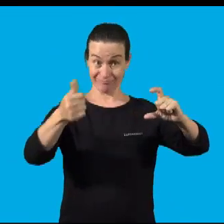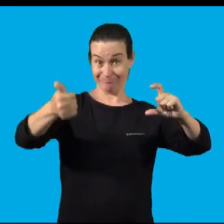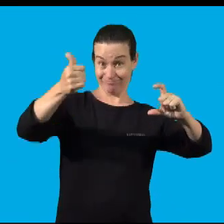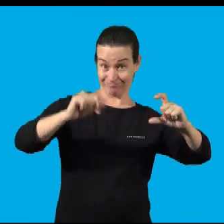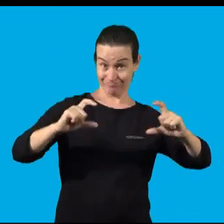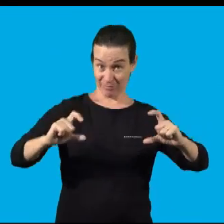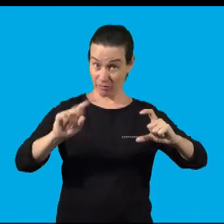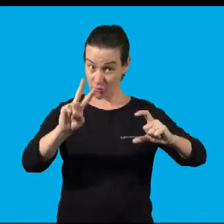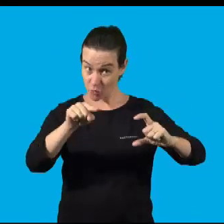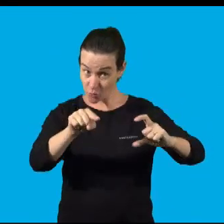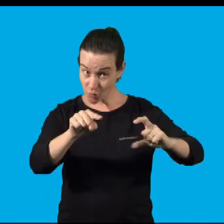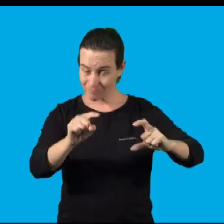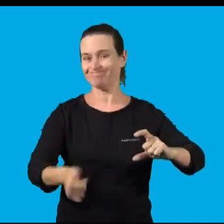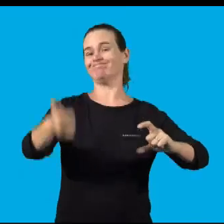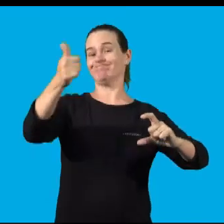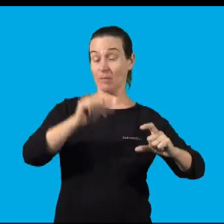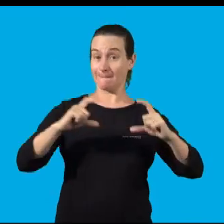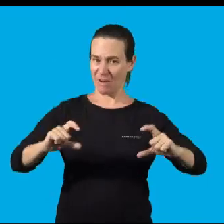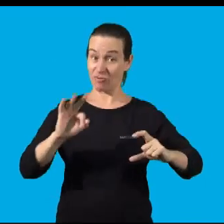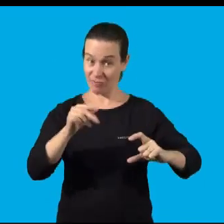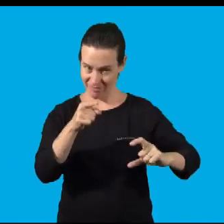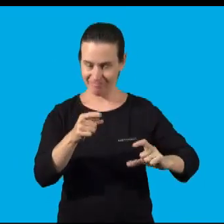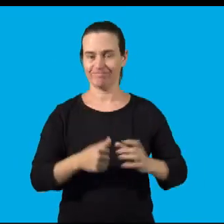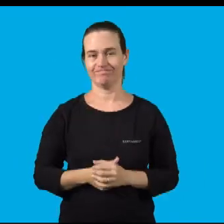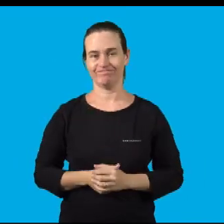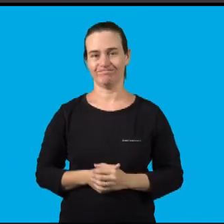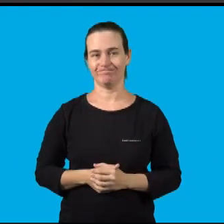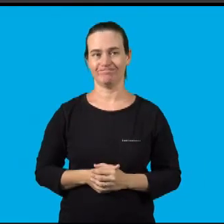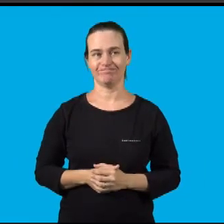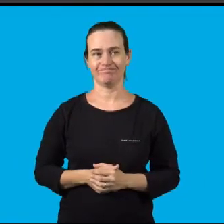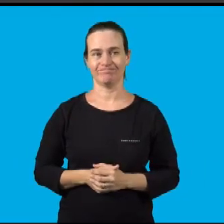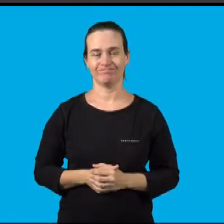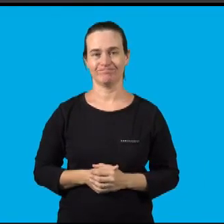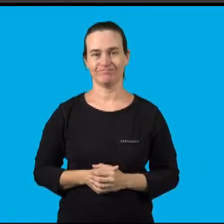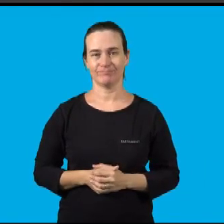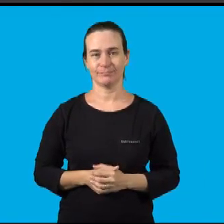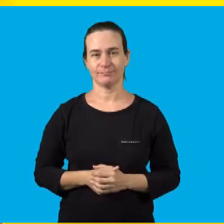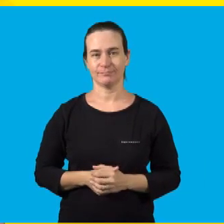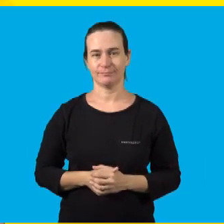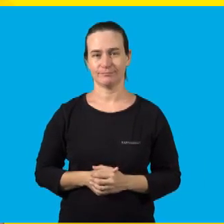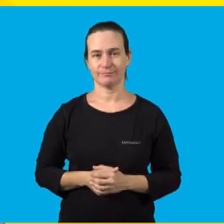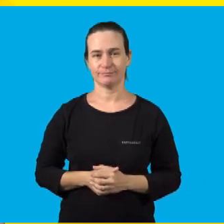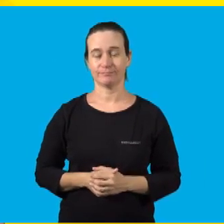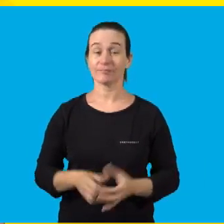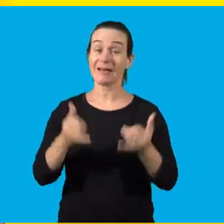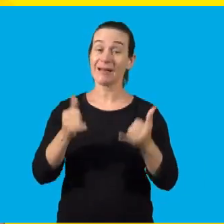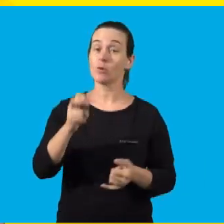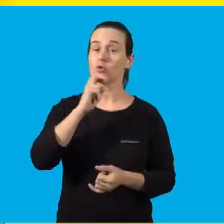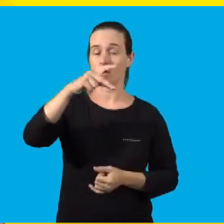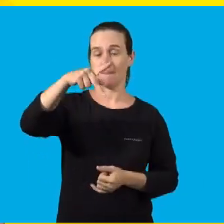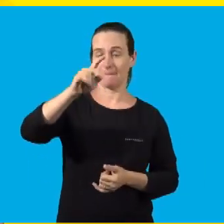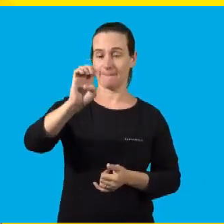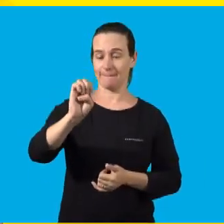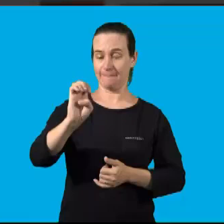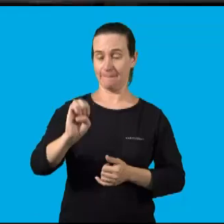the third body paragraph will be on the hypocrisy of the court officials. Now, let's use the Peel method